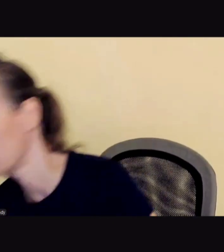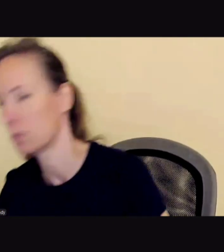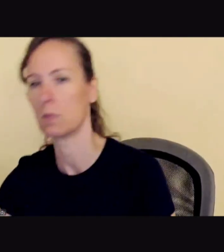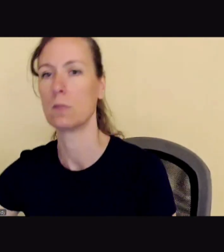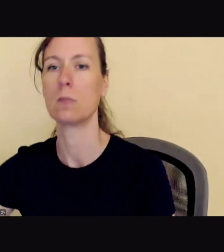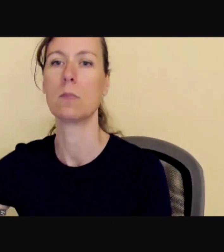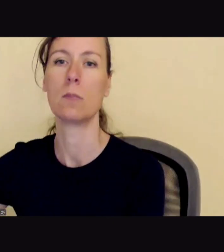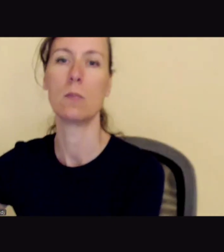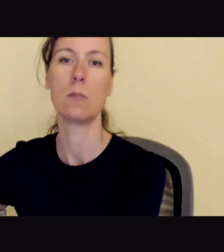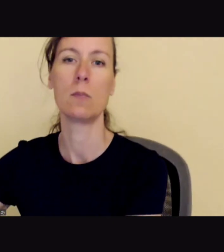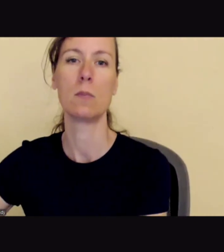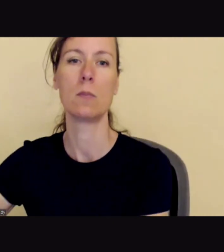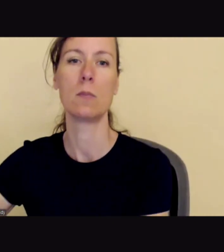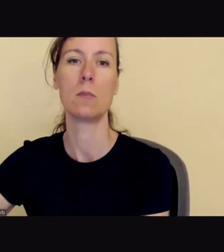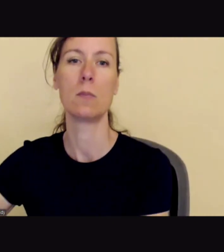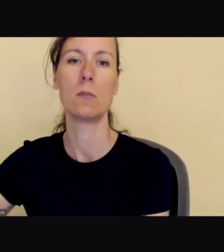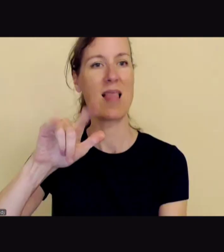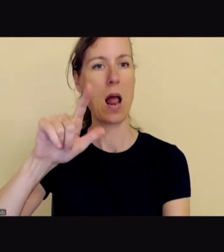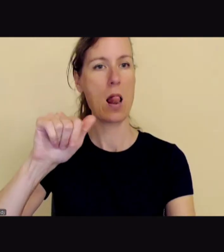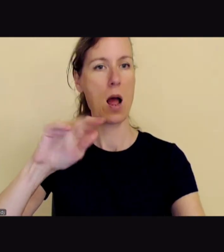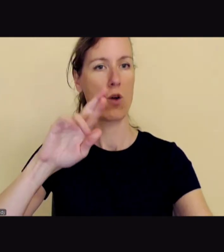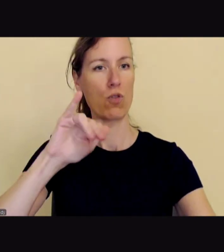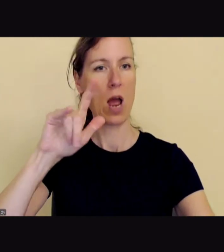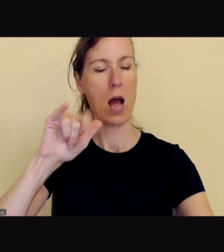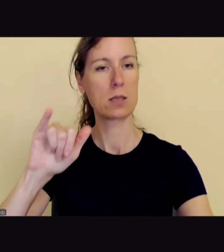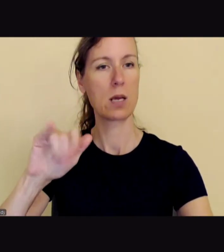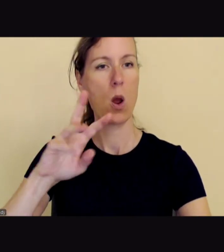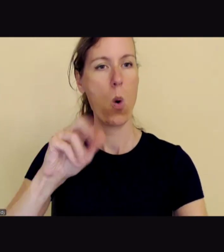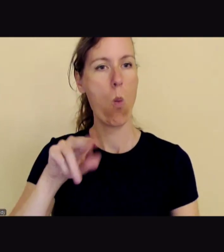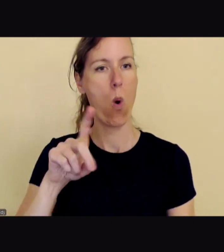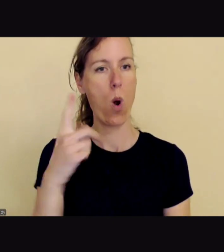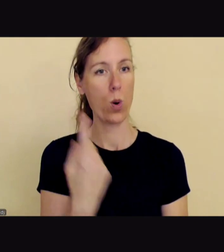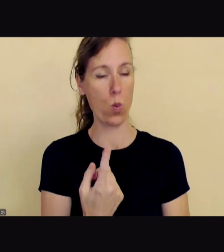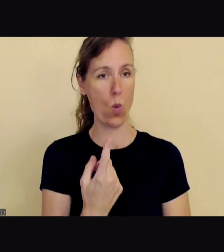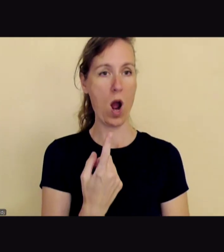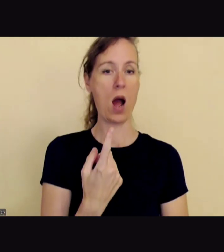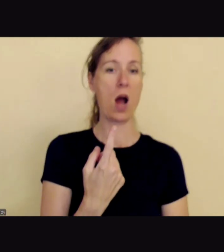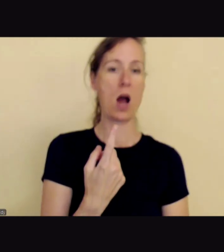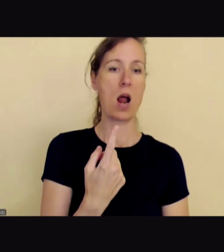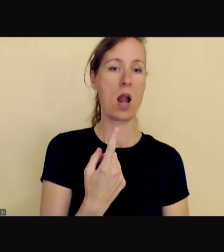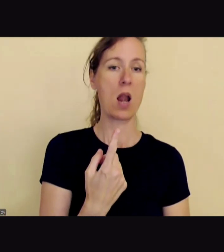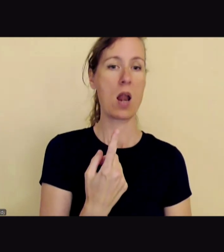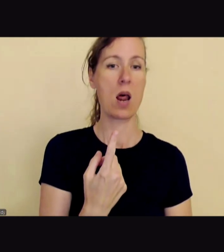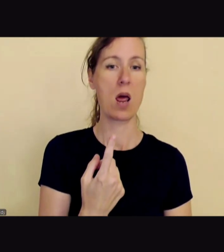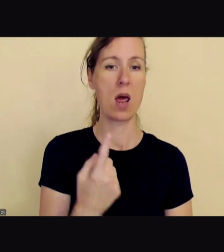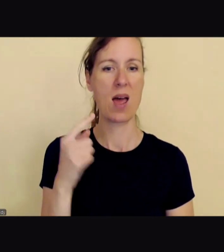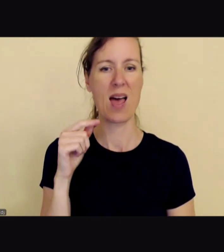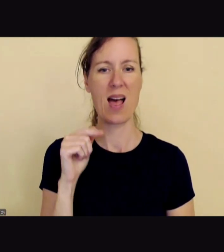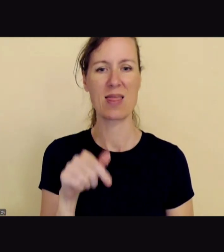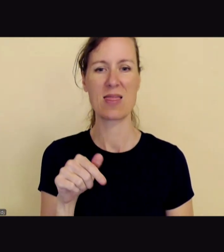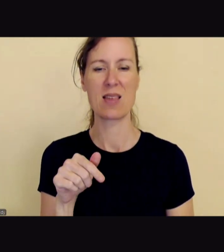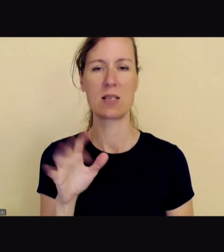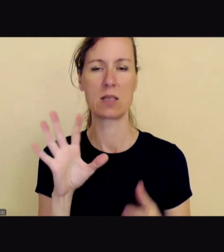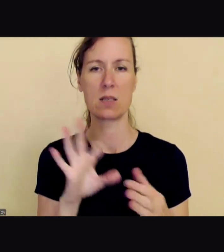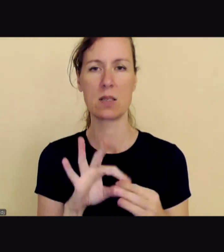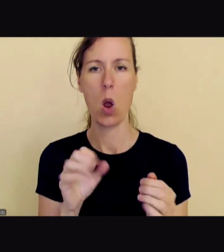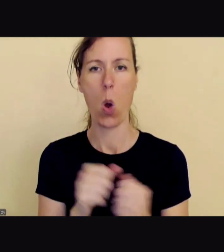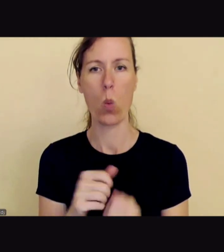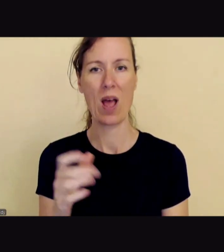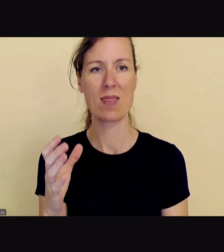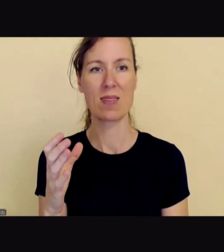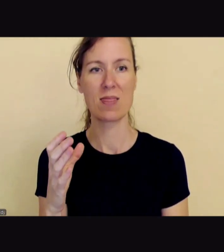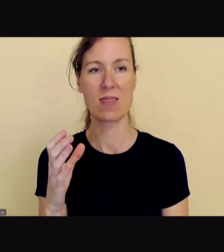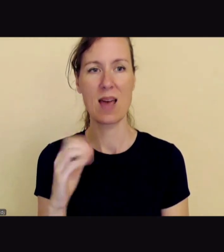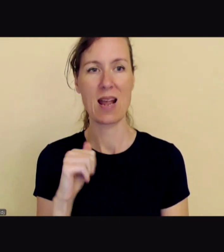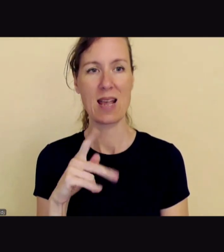Leila Riazi, Ward 1. Yes, and I think this goes into what you were talking about with the capital improvement plan